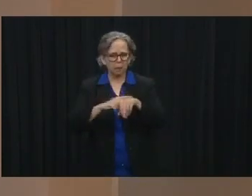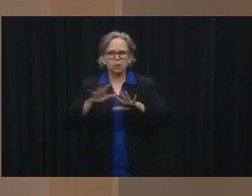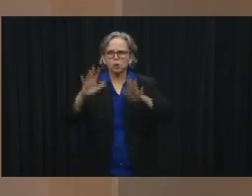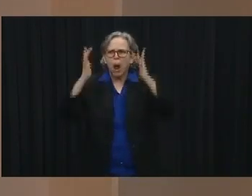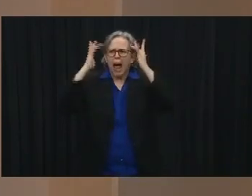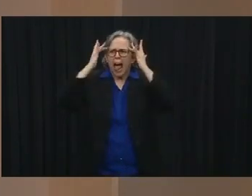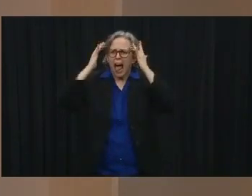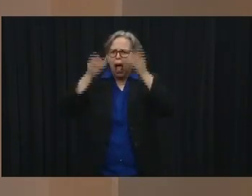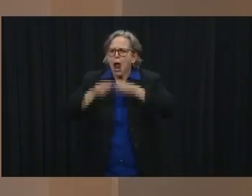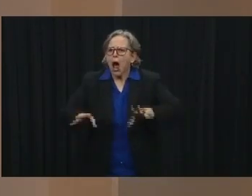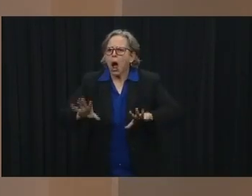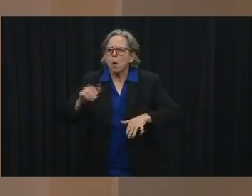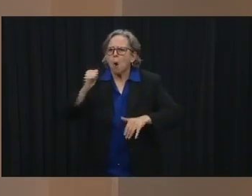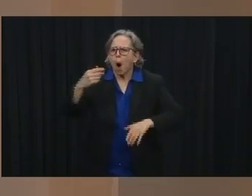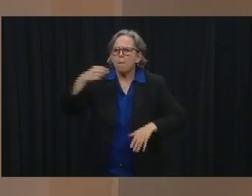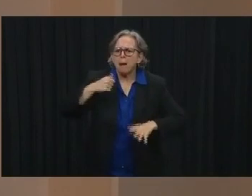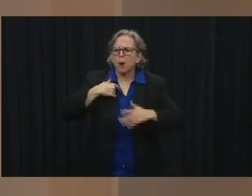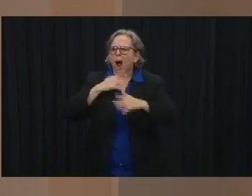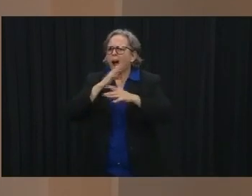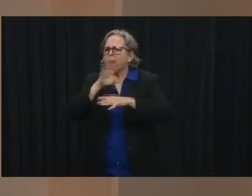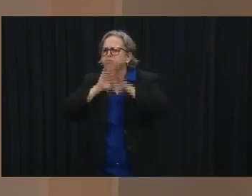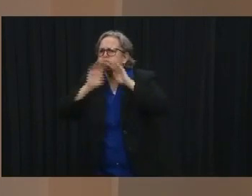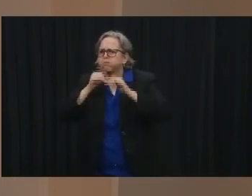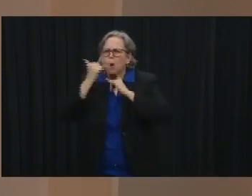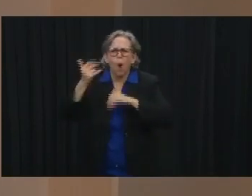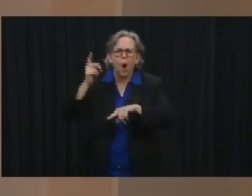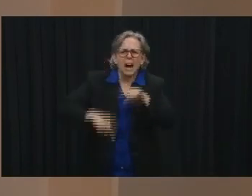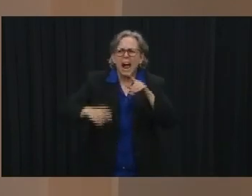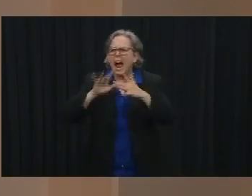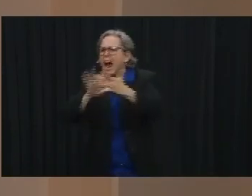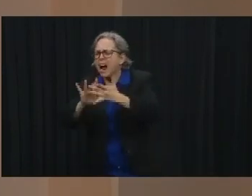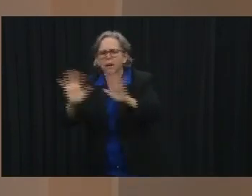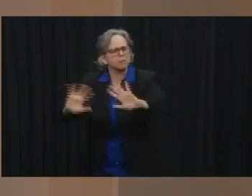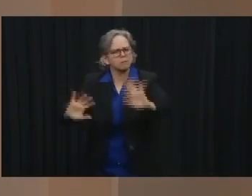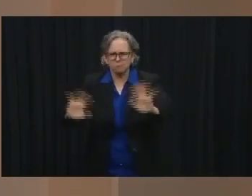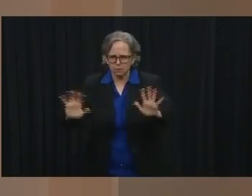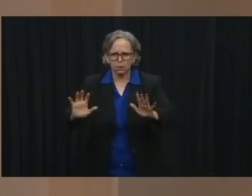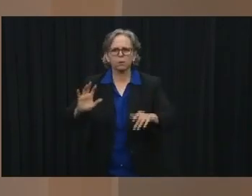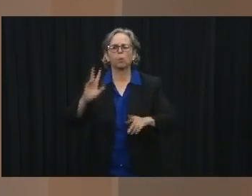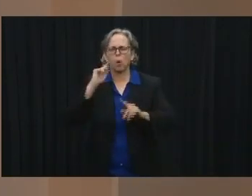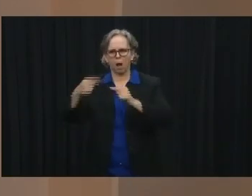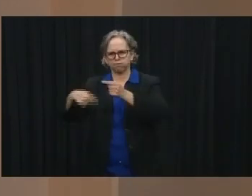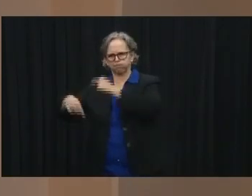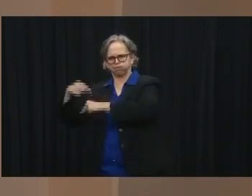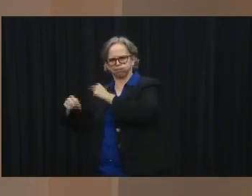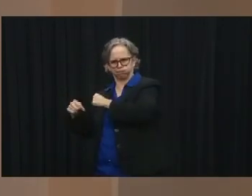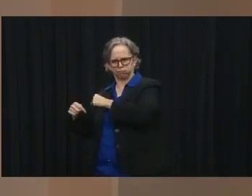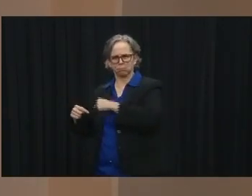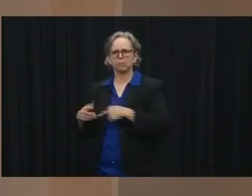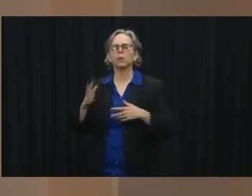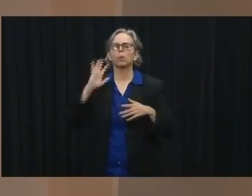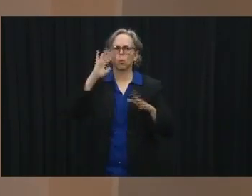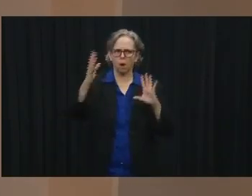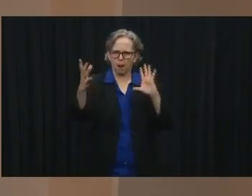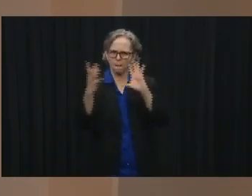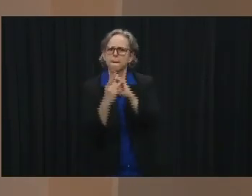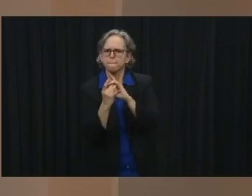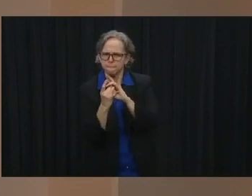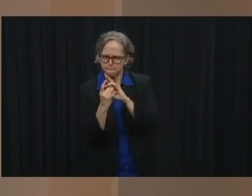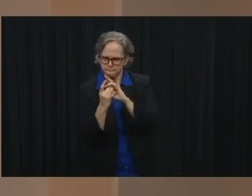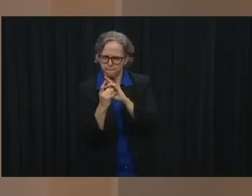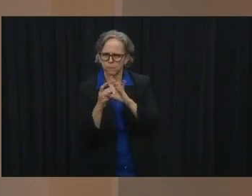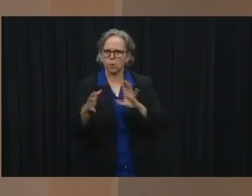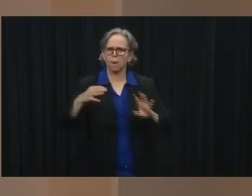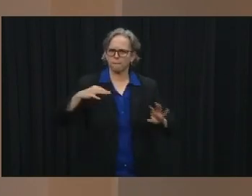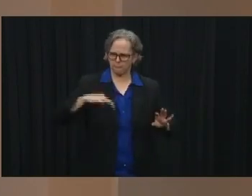that while you may not be able to get through this, through the system in the time frame that you're trying to do, that your benefits will not